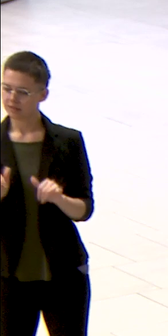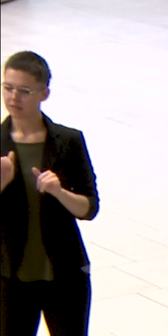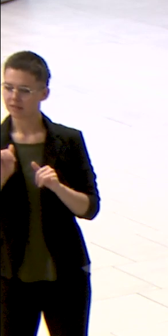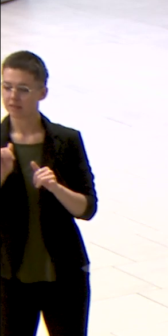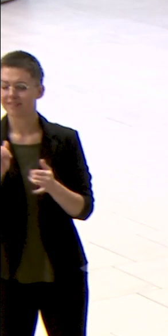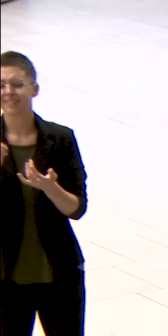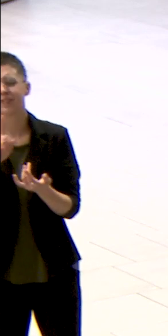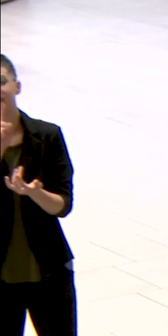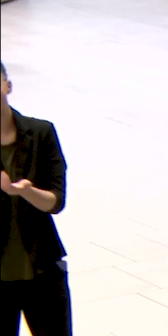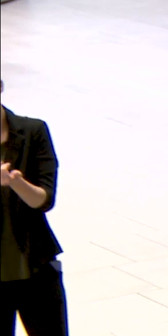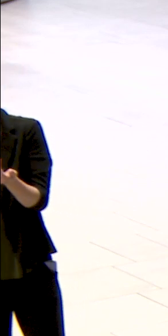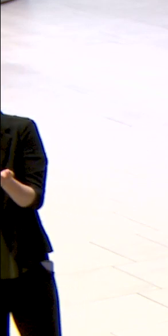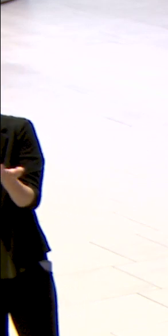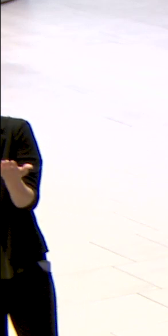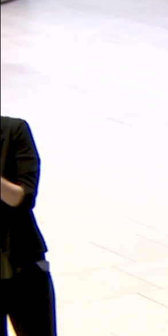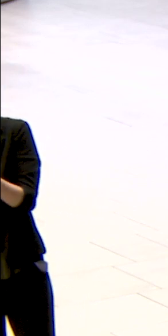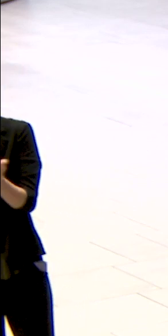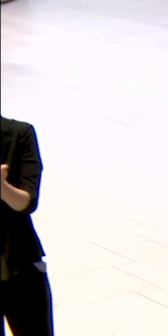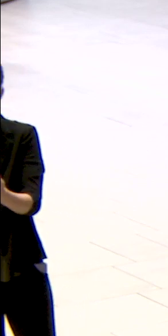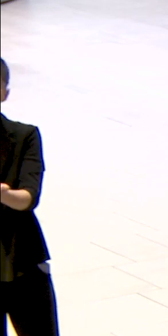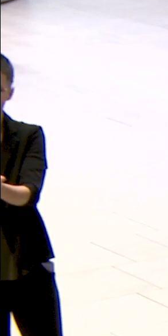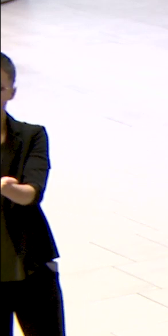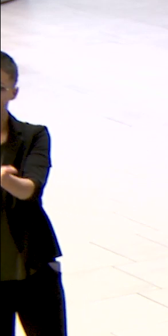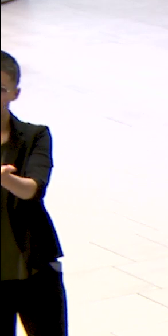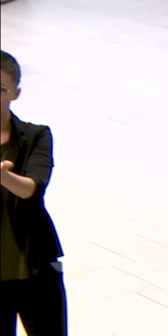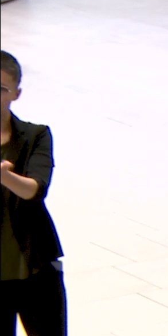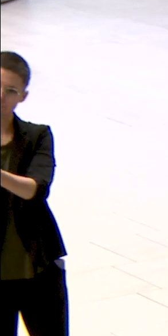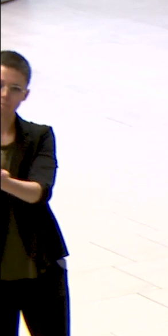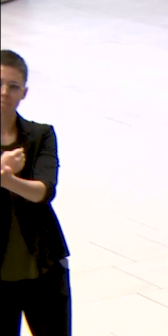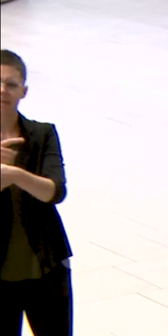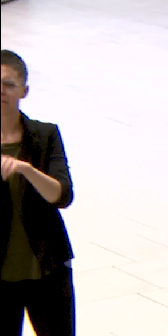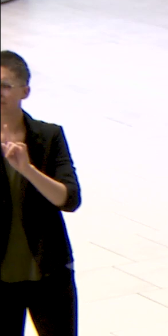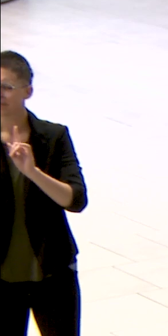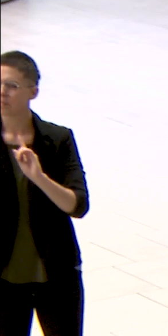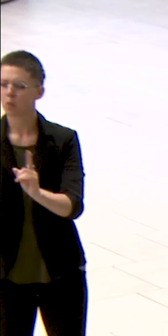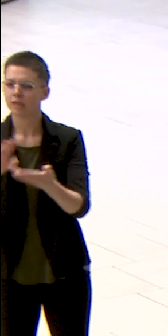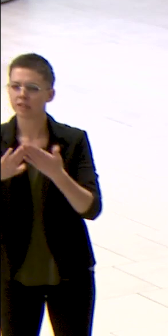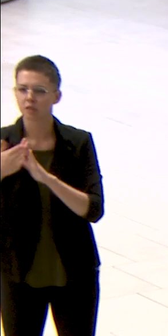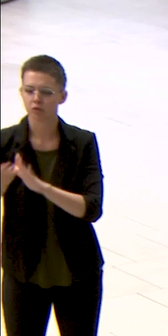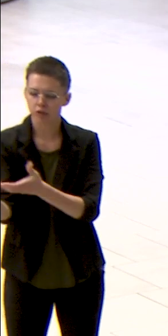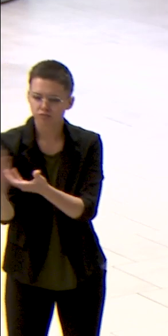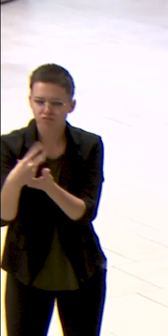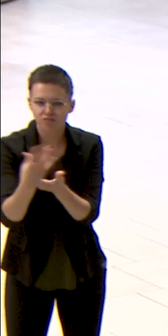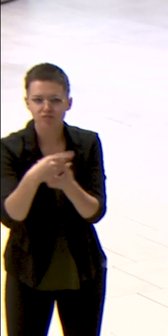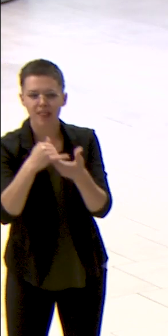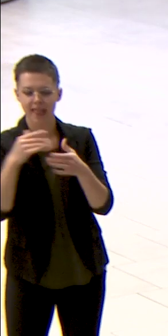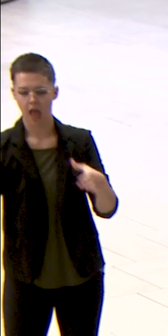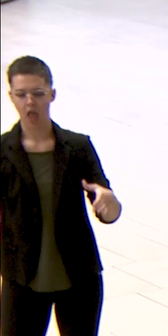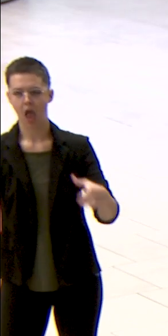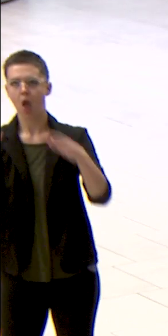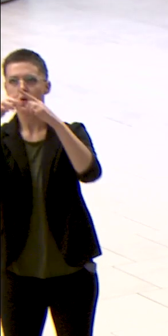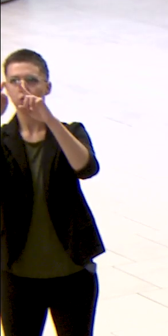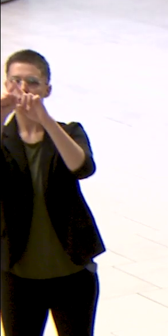to want to shortcut to just the transaction, but building community and, you know, you're talking about the upper funnel, that's really